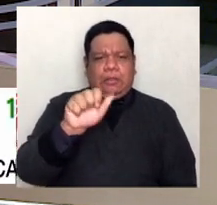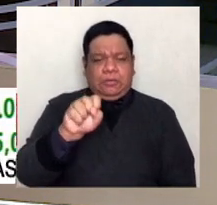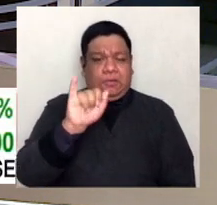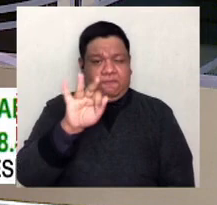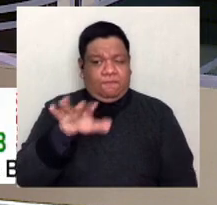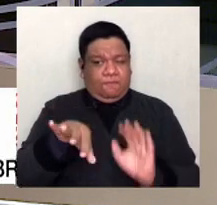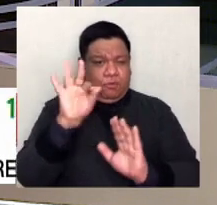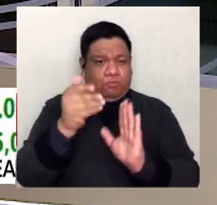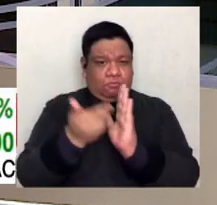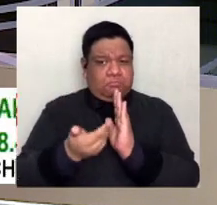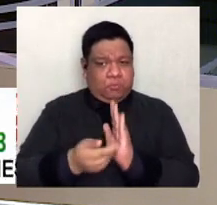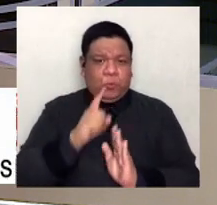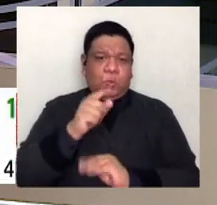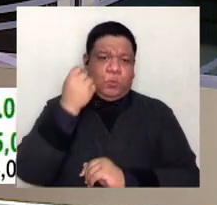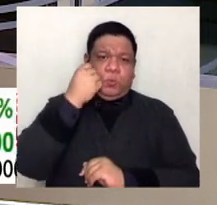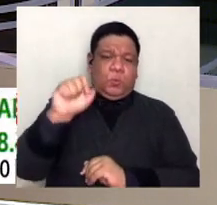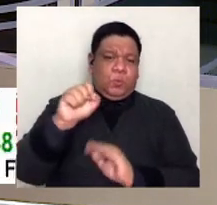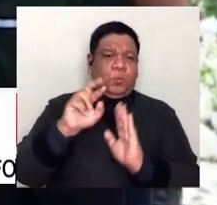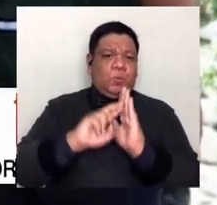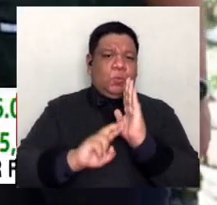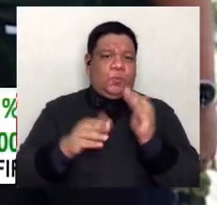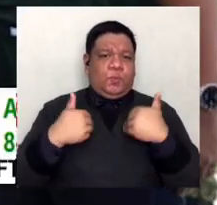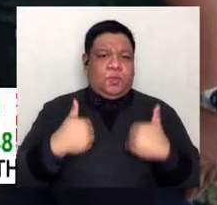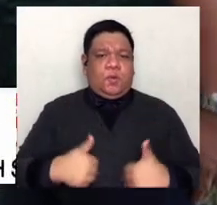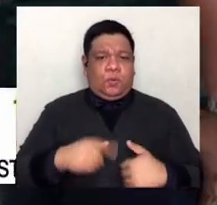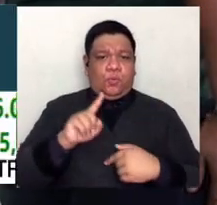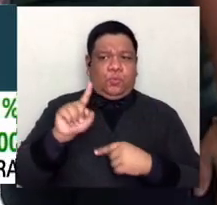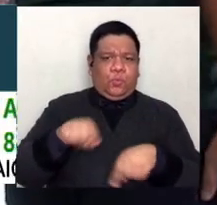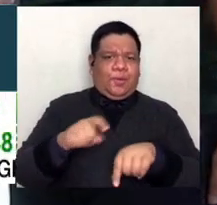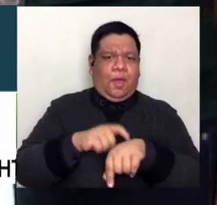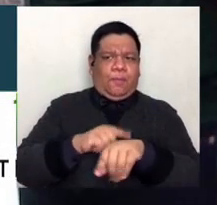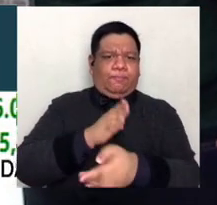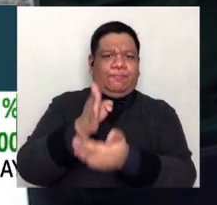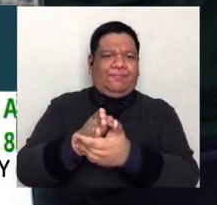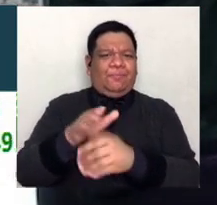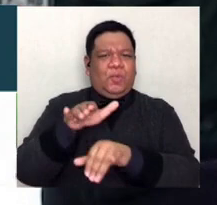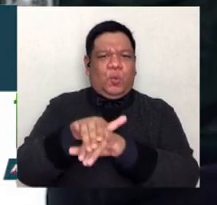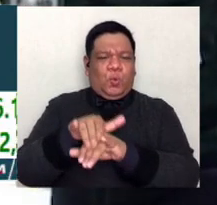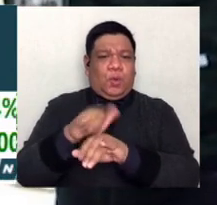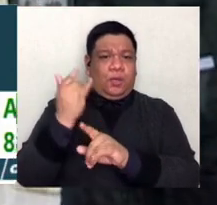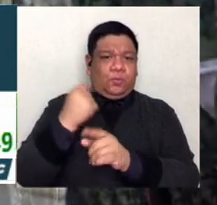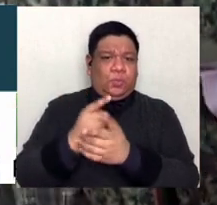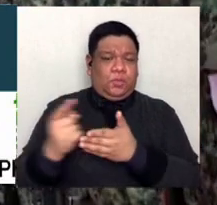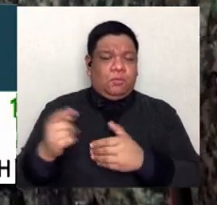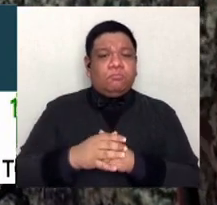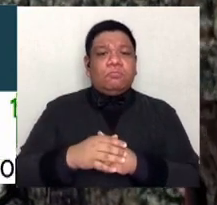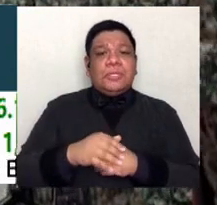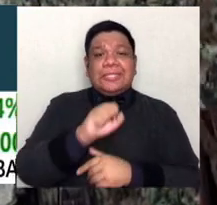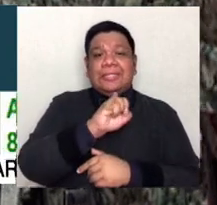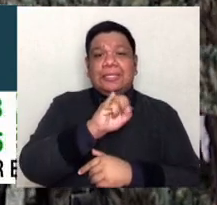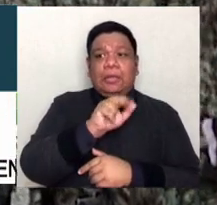show he violated health protocols during his trip to the province last week. Sinas was in Oriental Mindoro when he was diagnosed